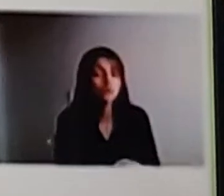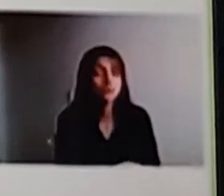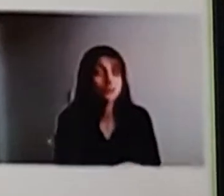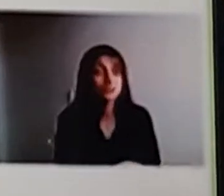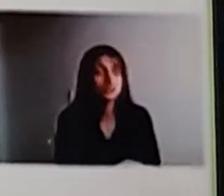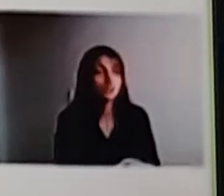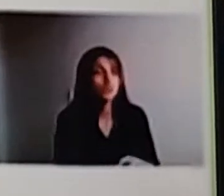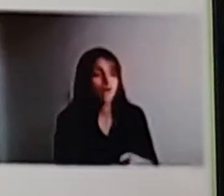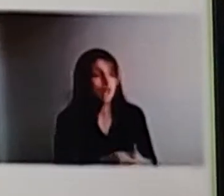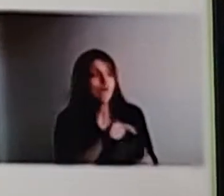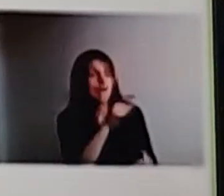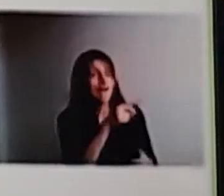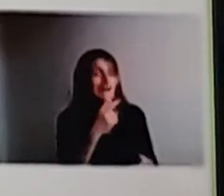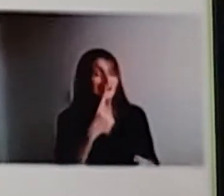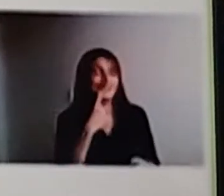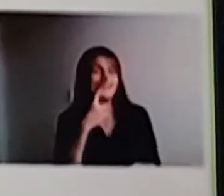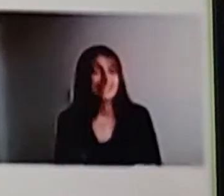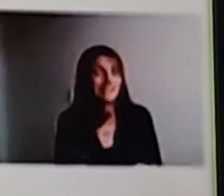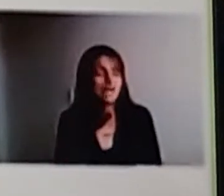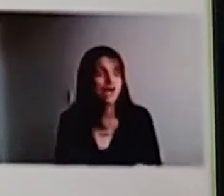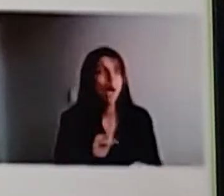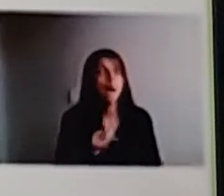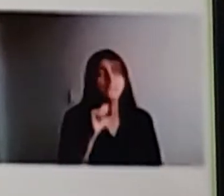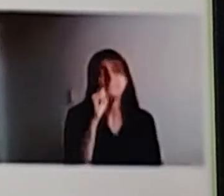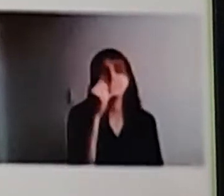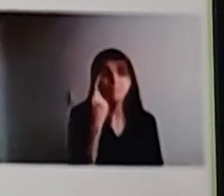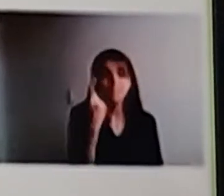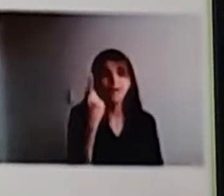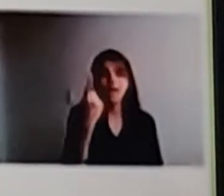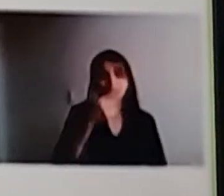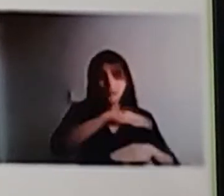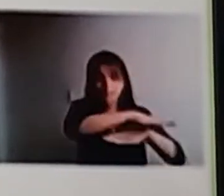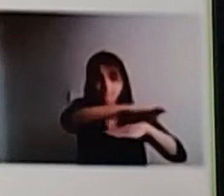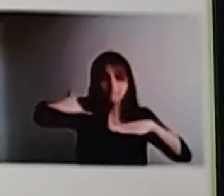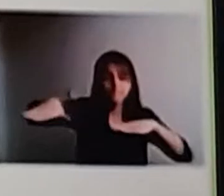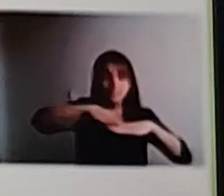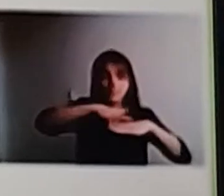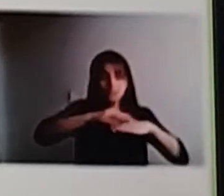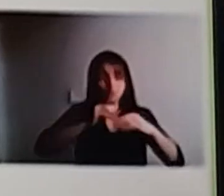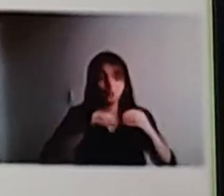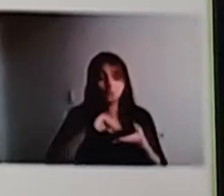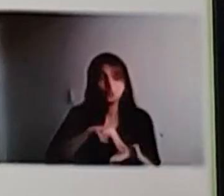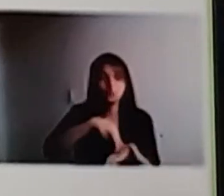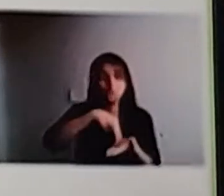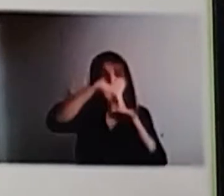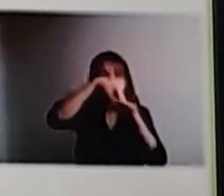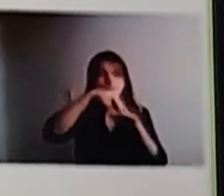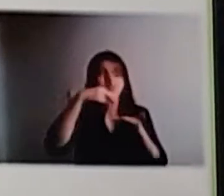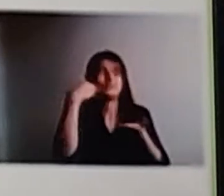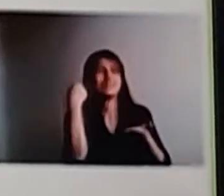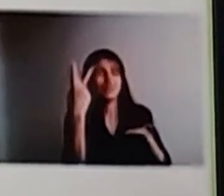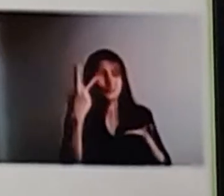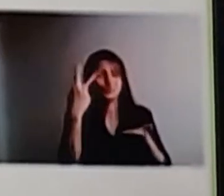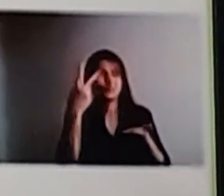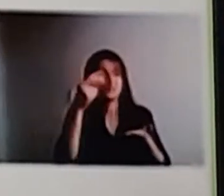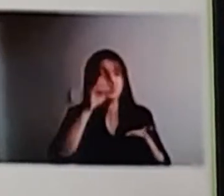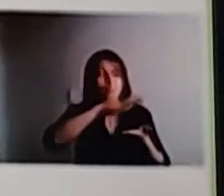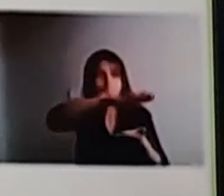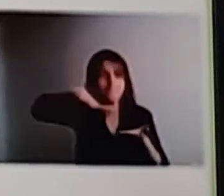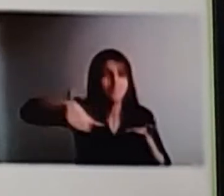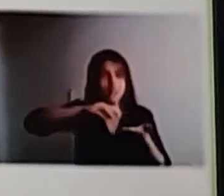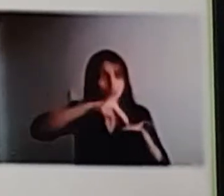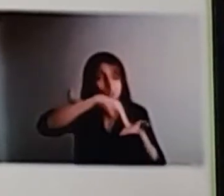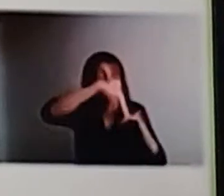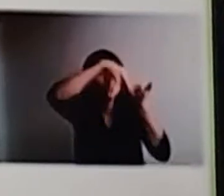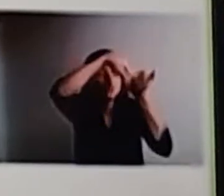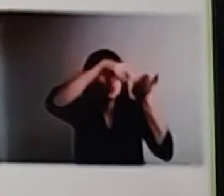it should be having 7 seconds to close. But if there is a sensor, then it's okay, no problem. But if there